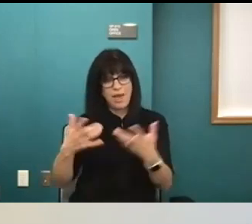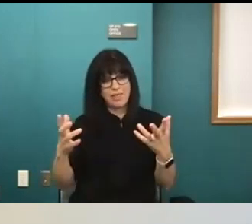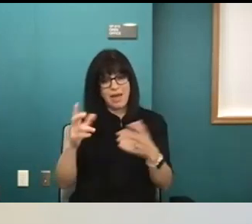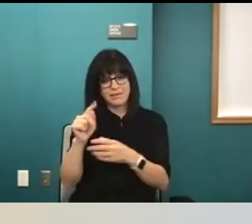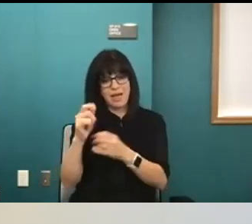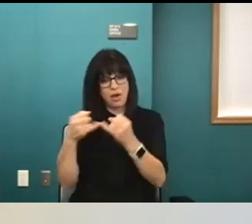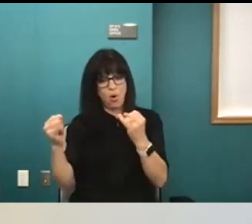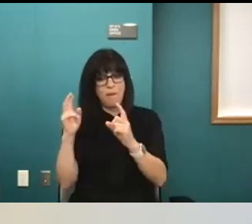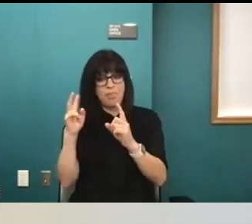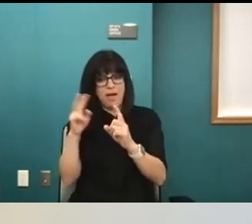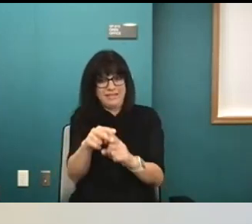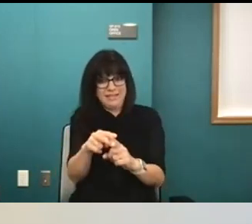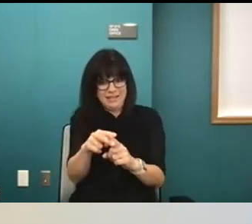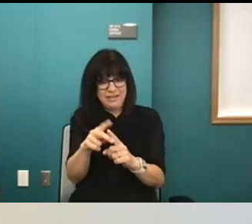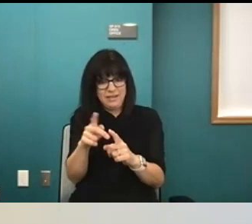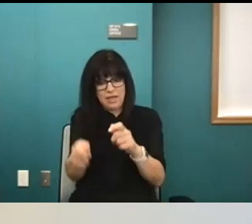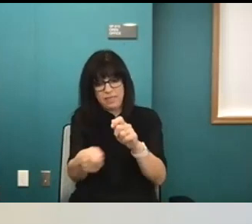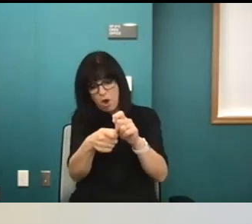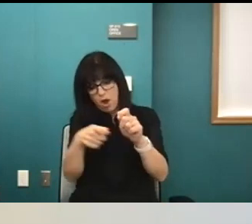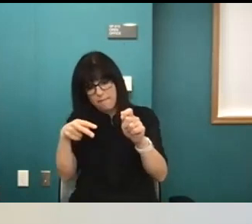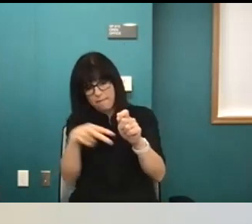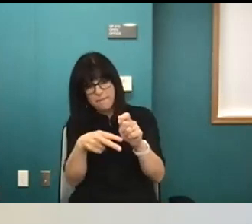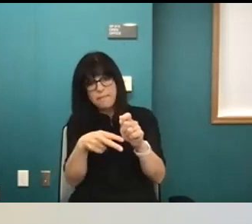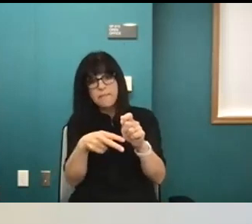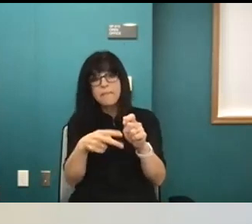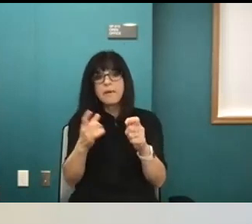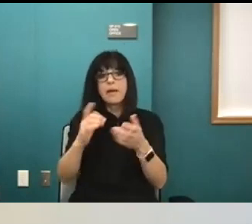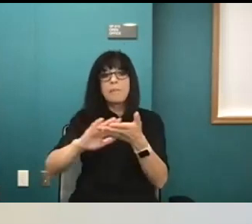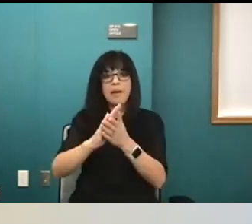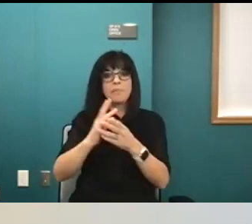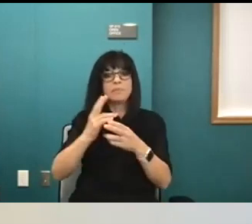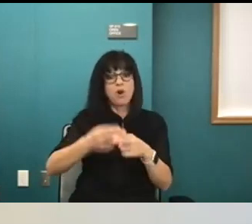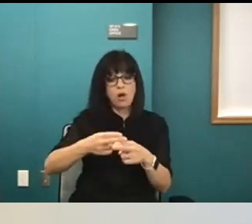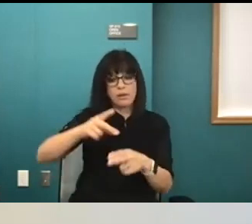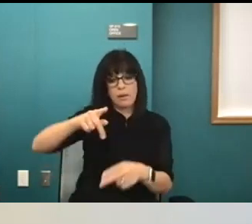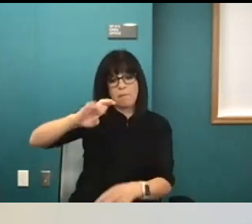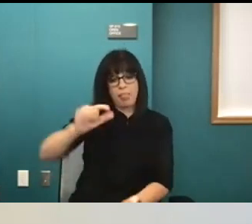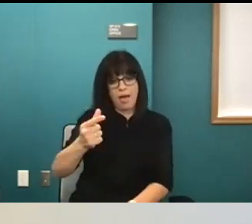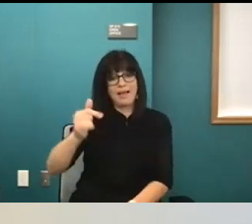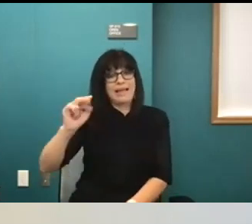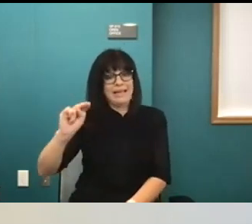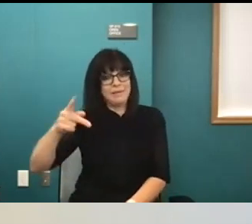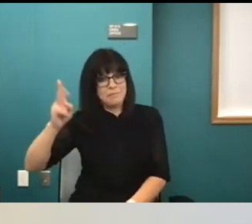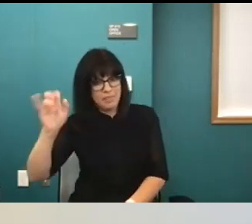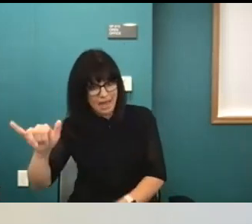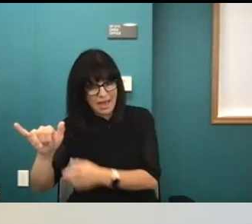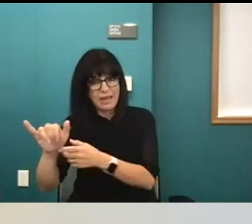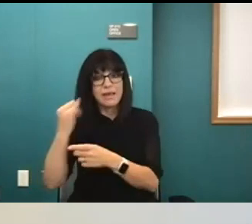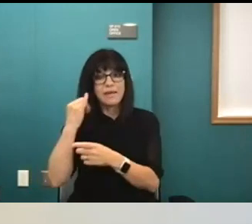is plugged into the bottom of the processor, it becomes what we call plug and play. So at any point, if there's a